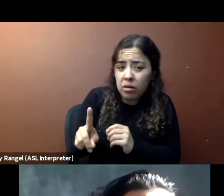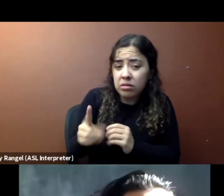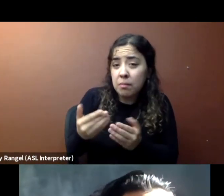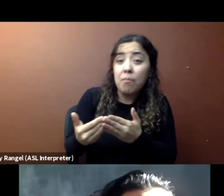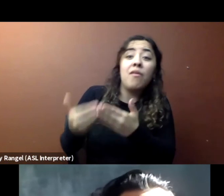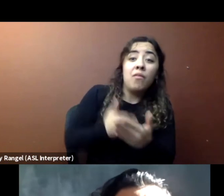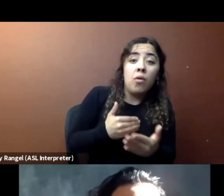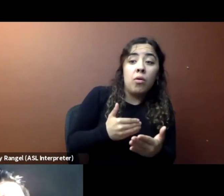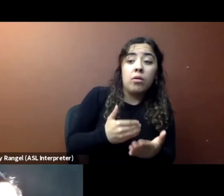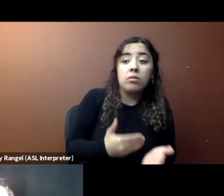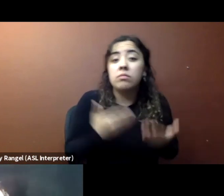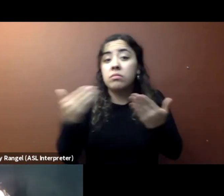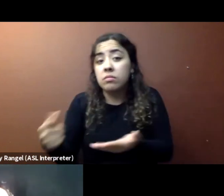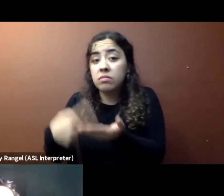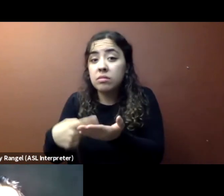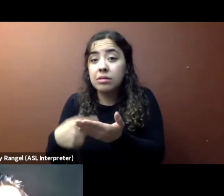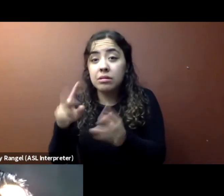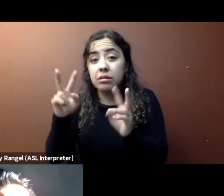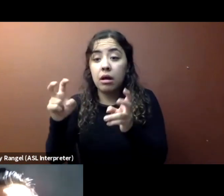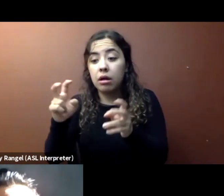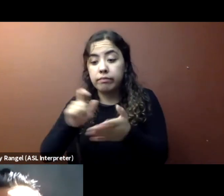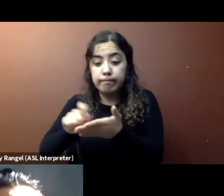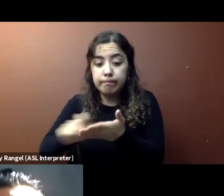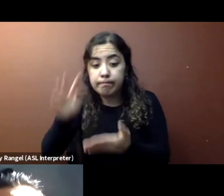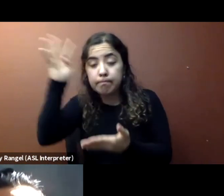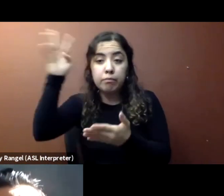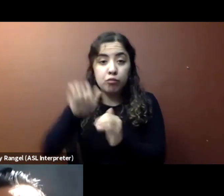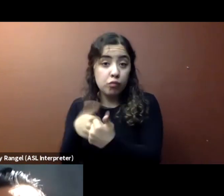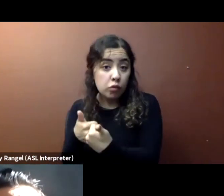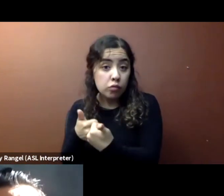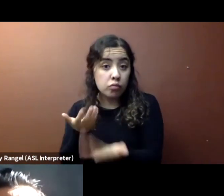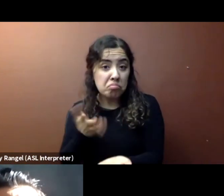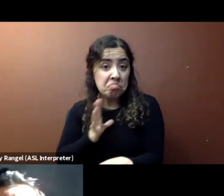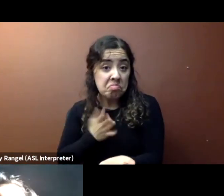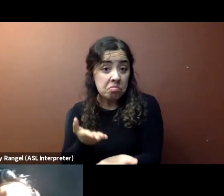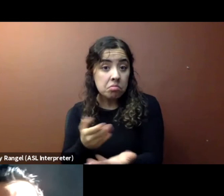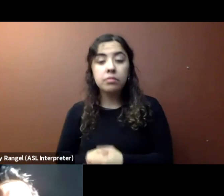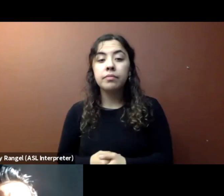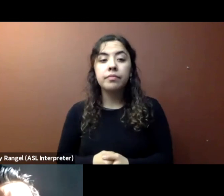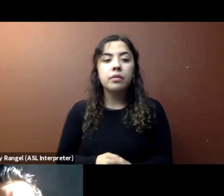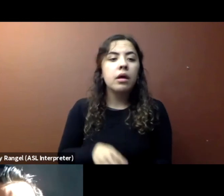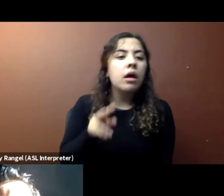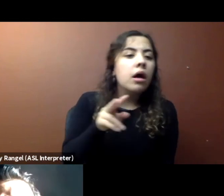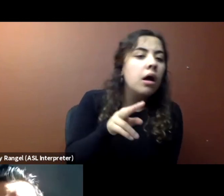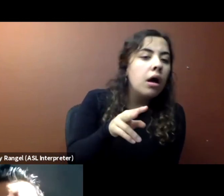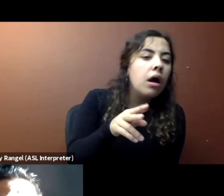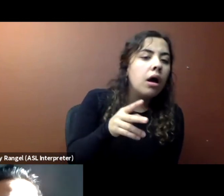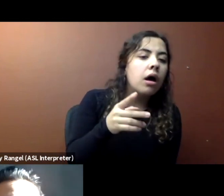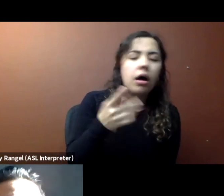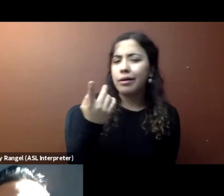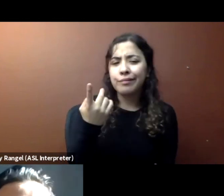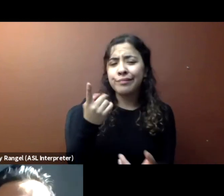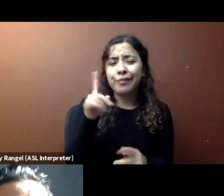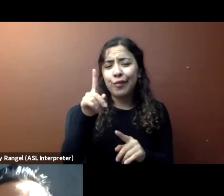the Maker Challenge, if that's fine. Of course, the questions went away from me, but